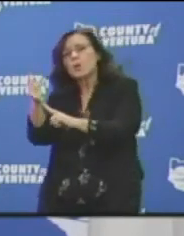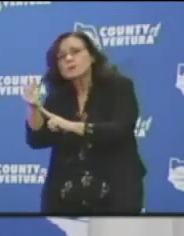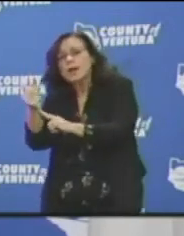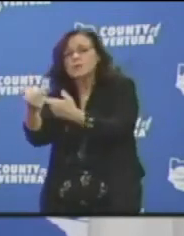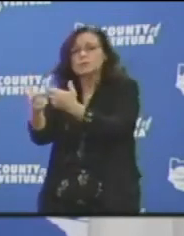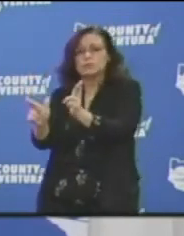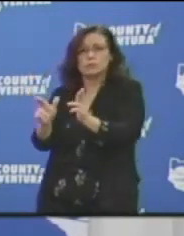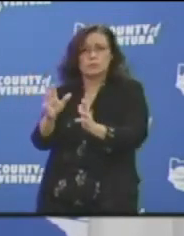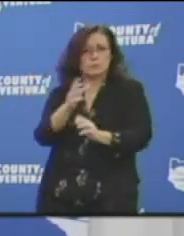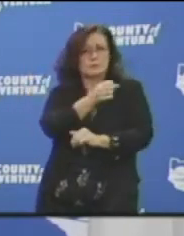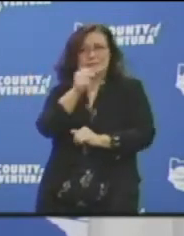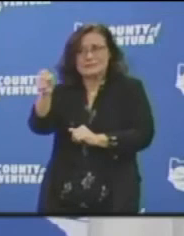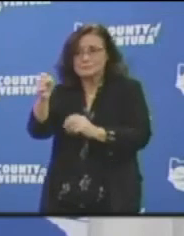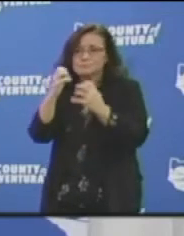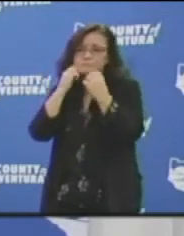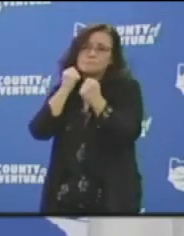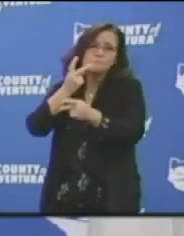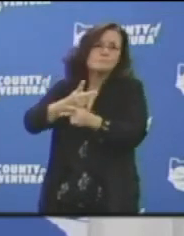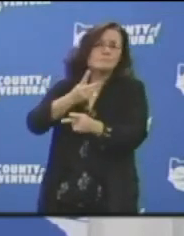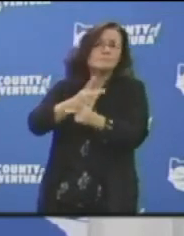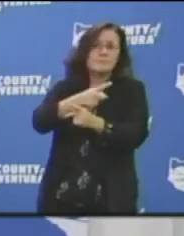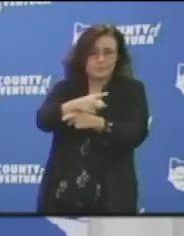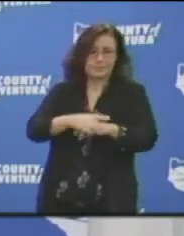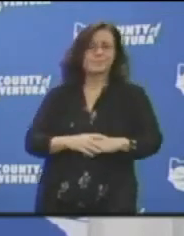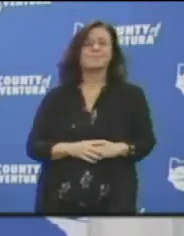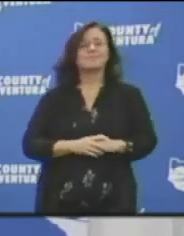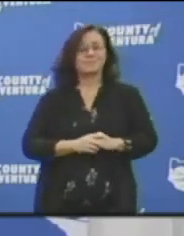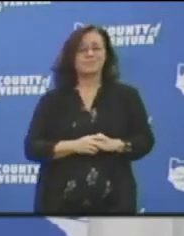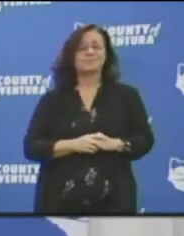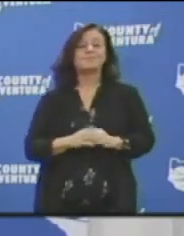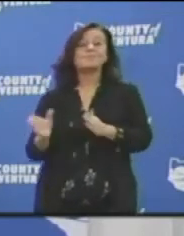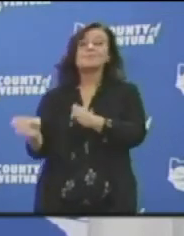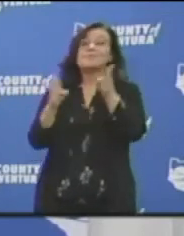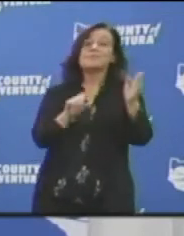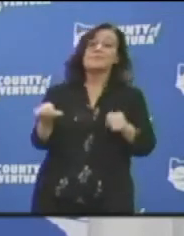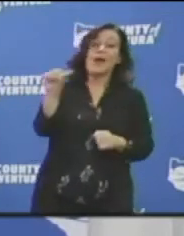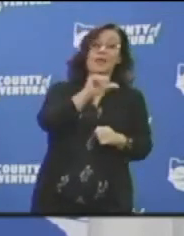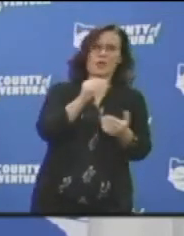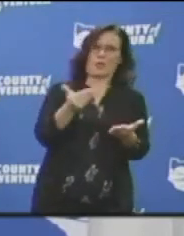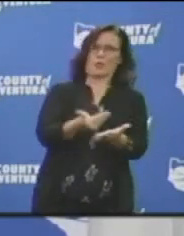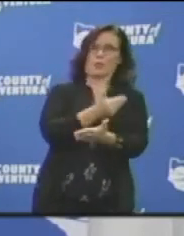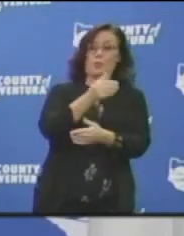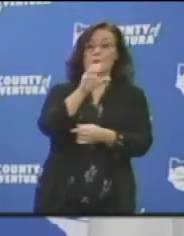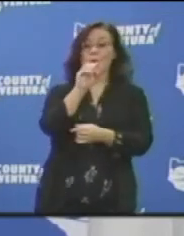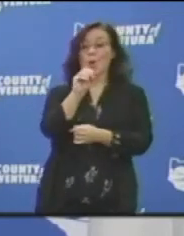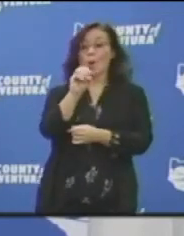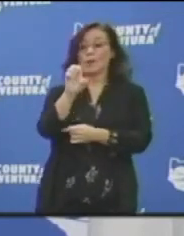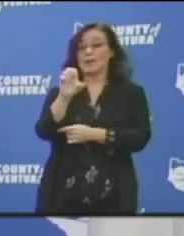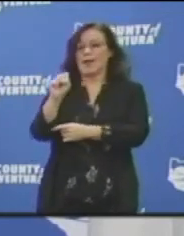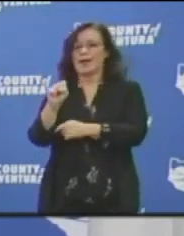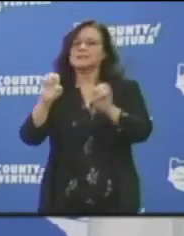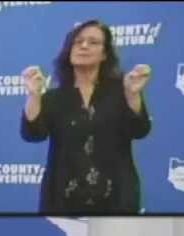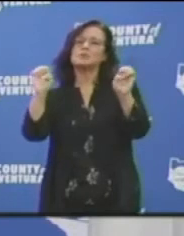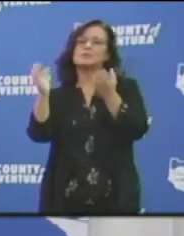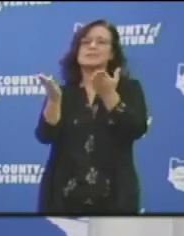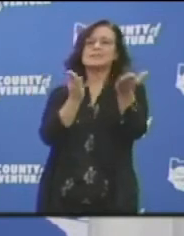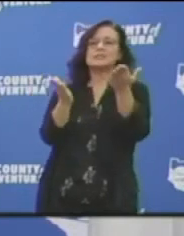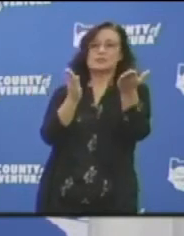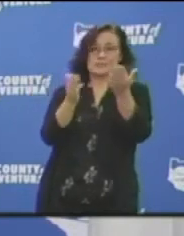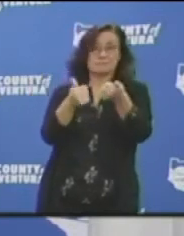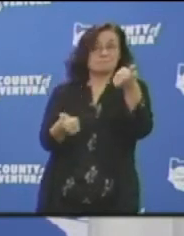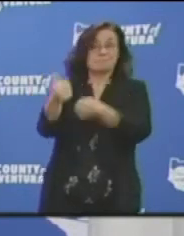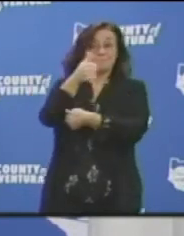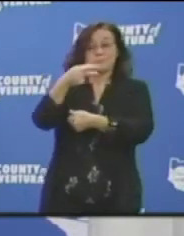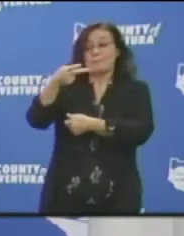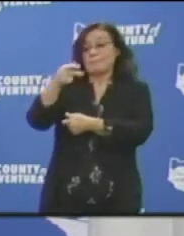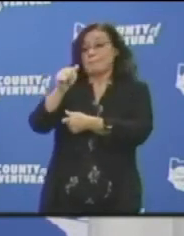Thankful too to our new OES director, Patrick Maynard, who helped us with